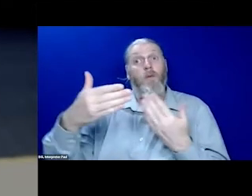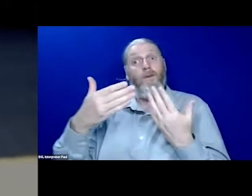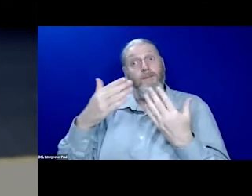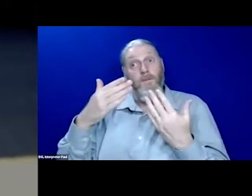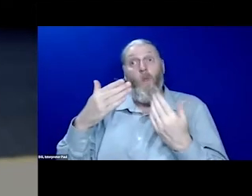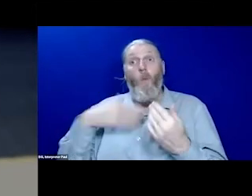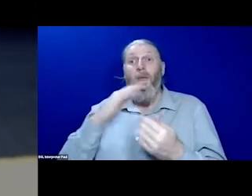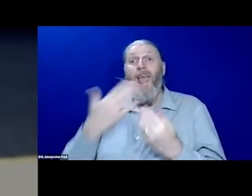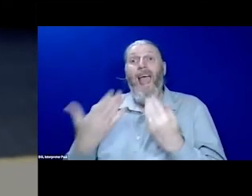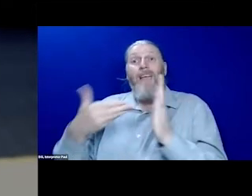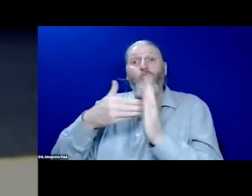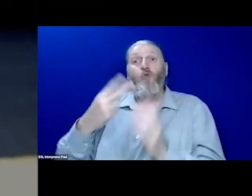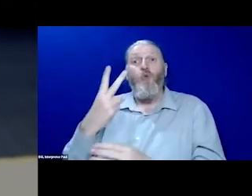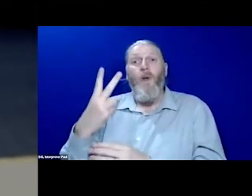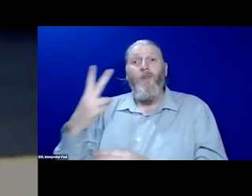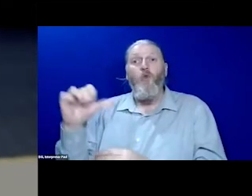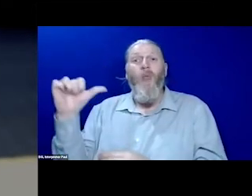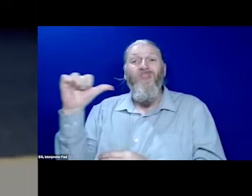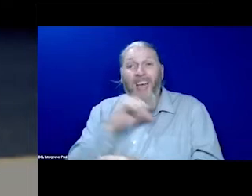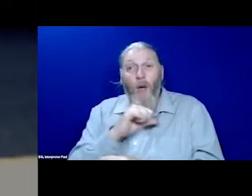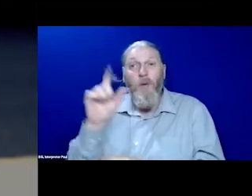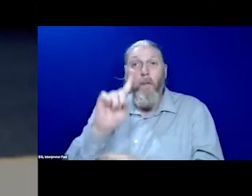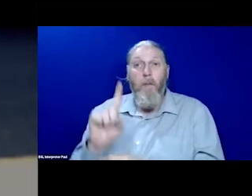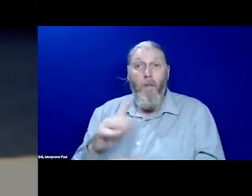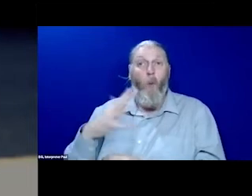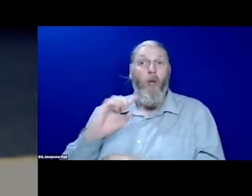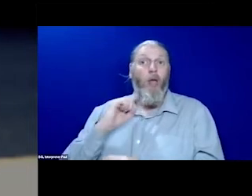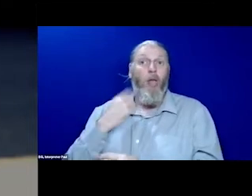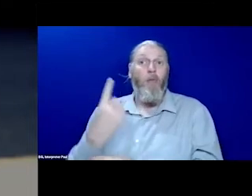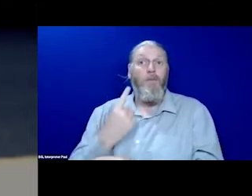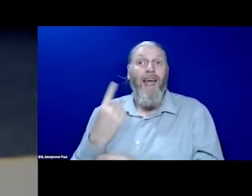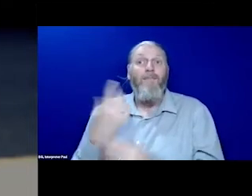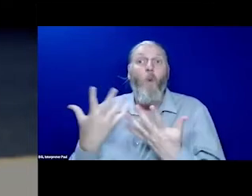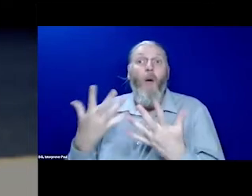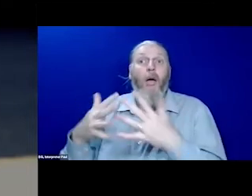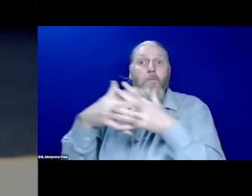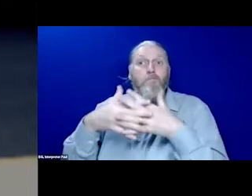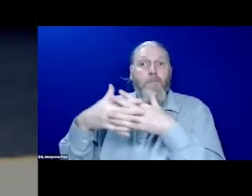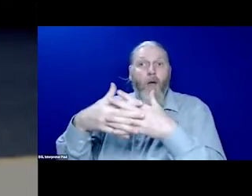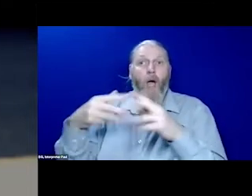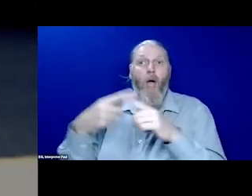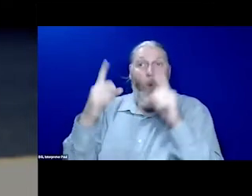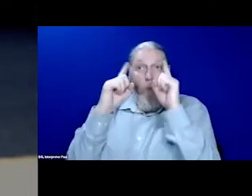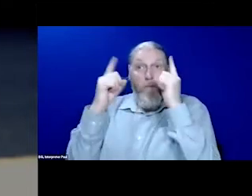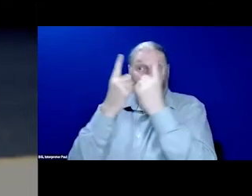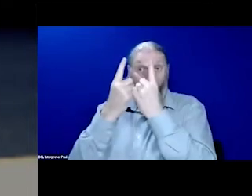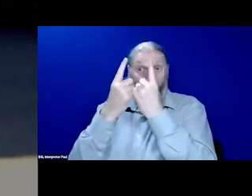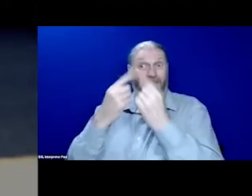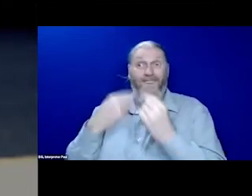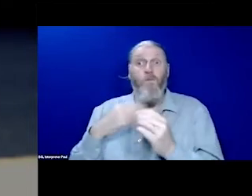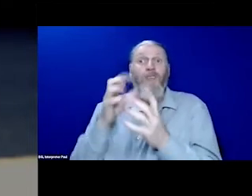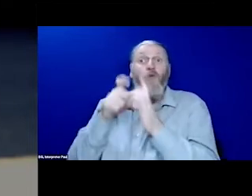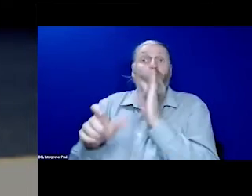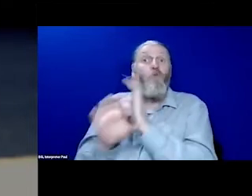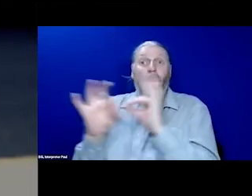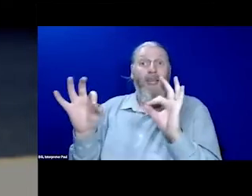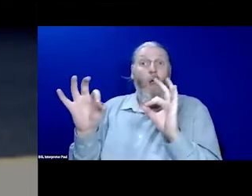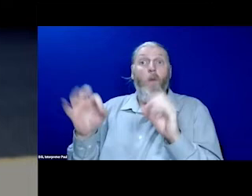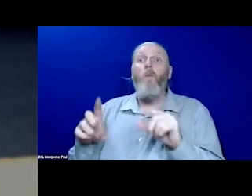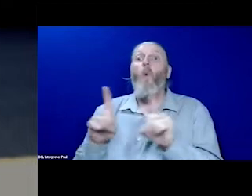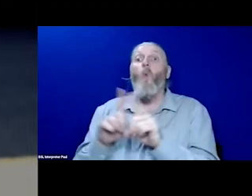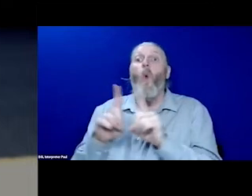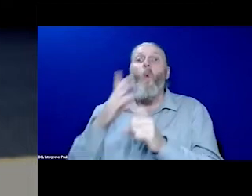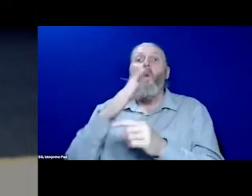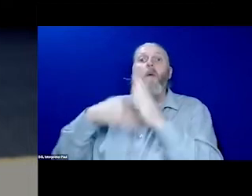address climate change just due to the rising temperatures. We also see more hospital admissions in heat waves for psychiatric